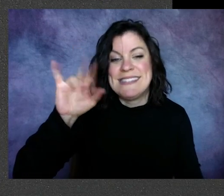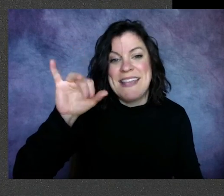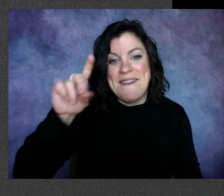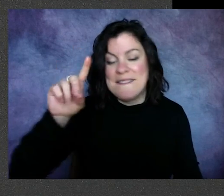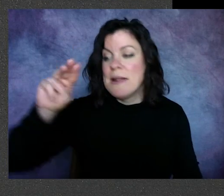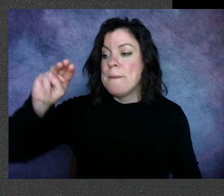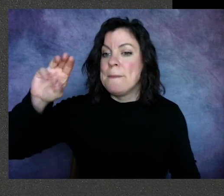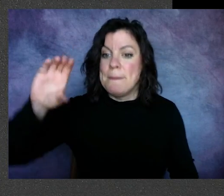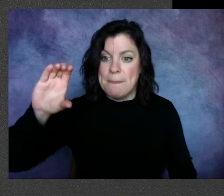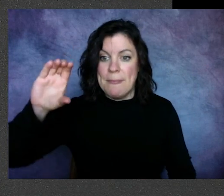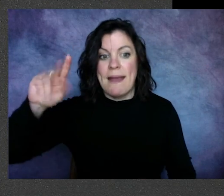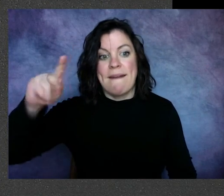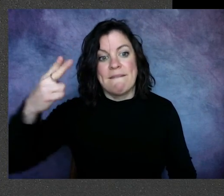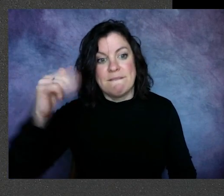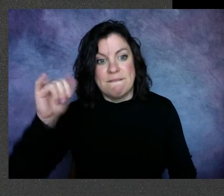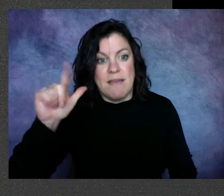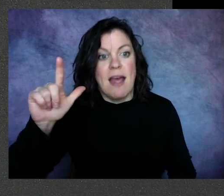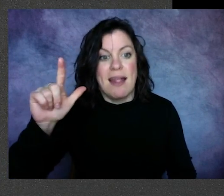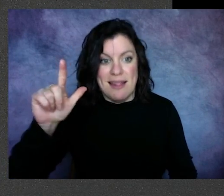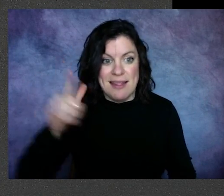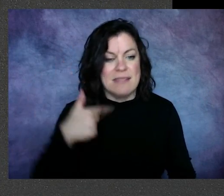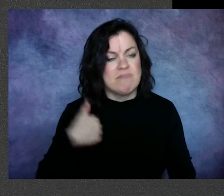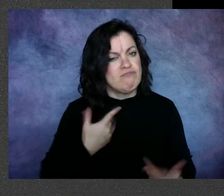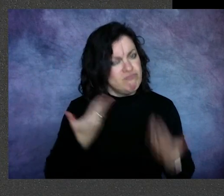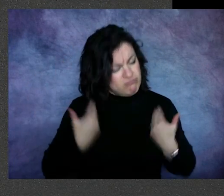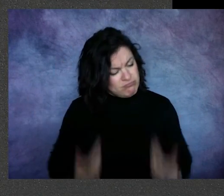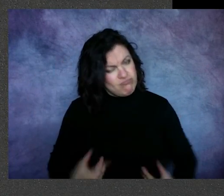I am just right.